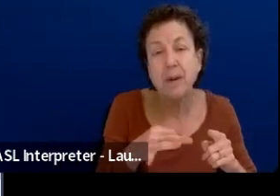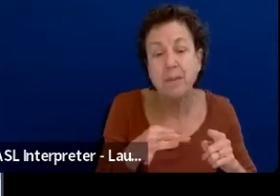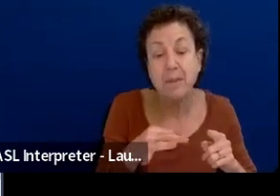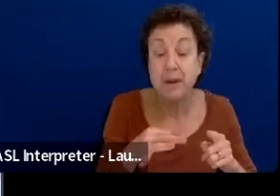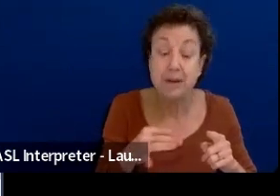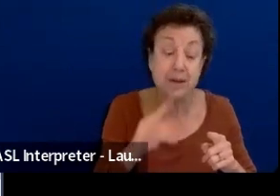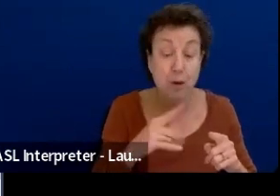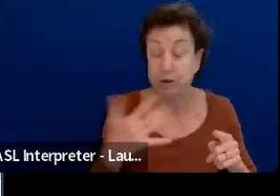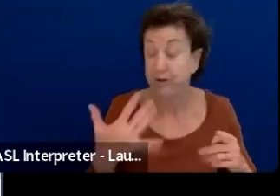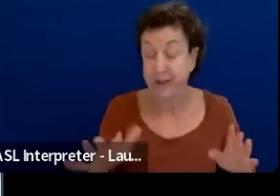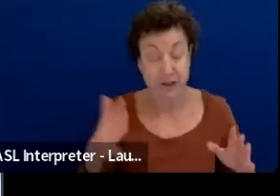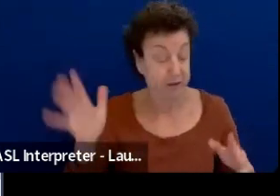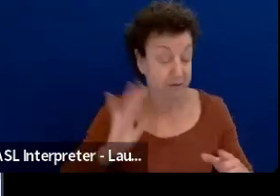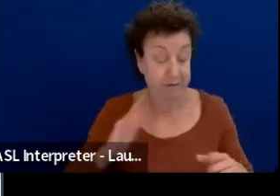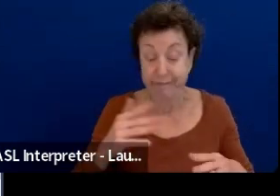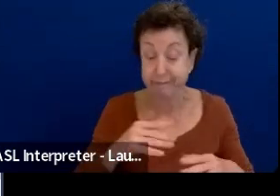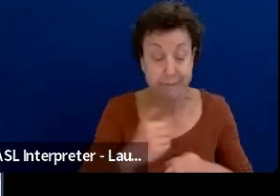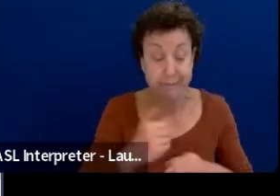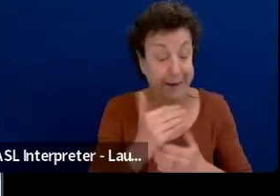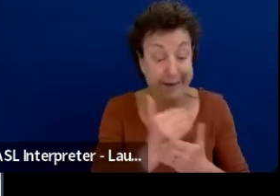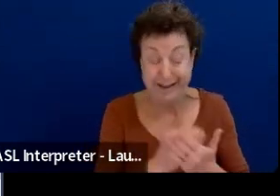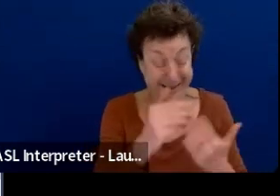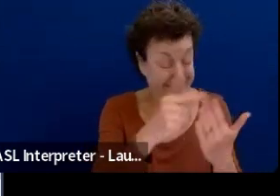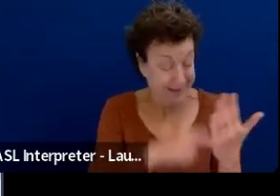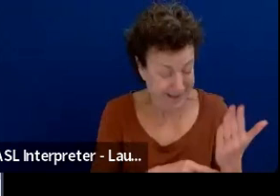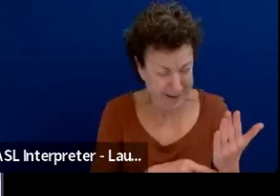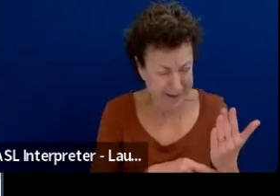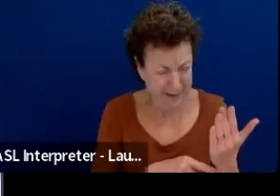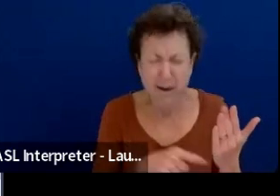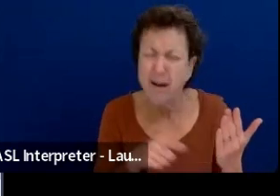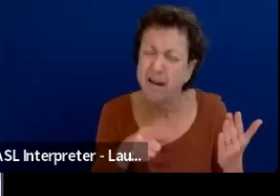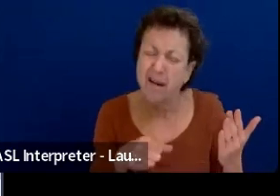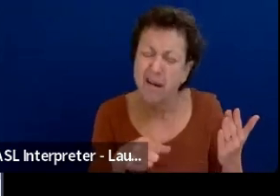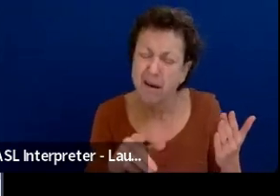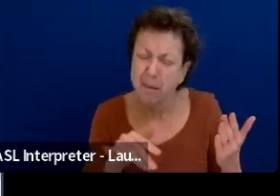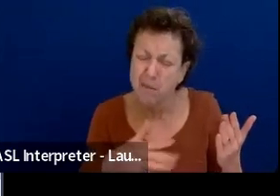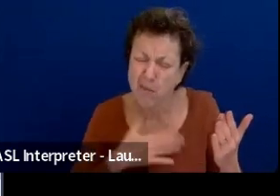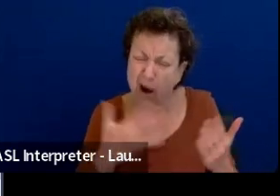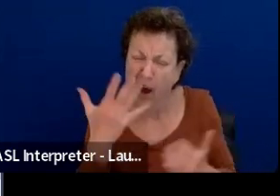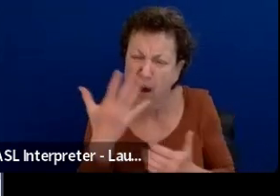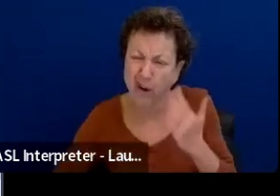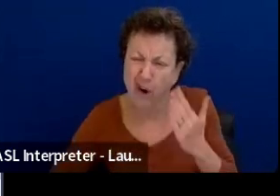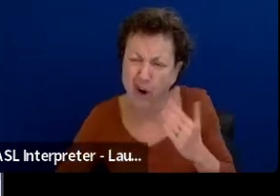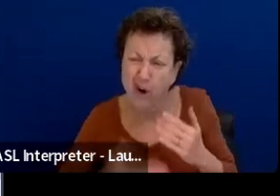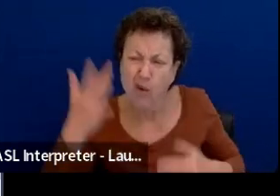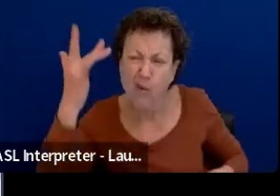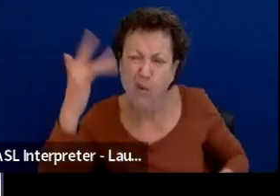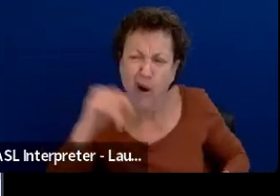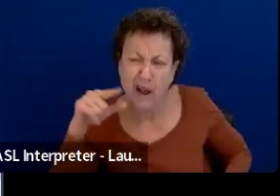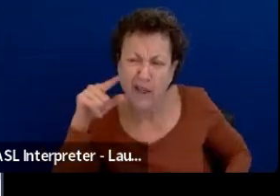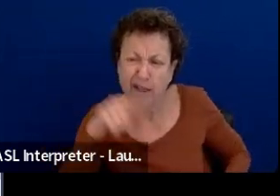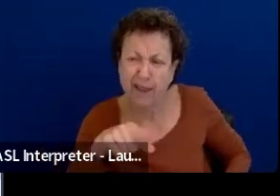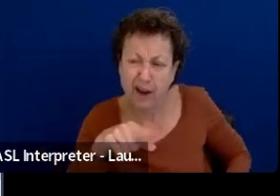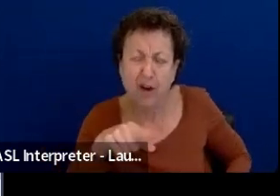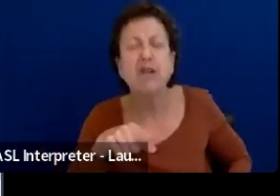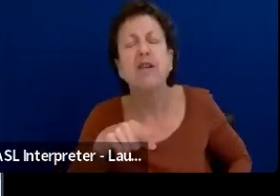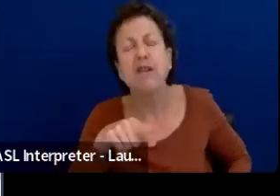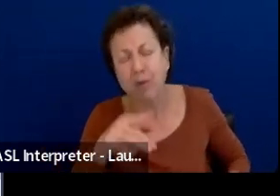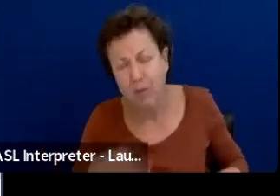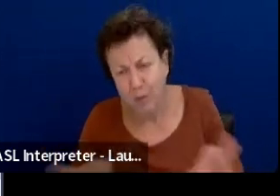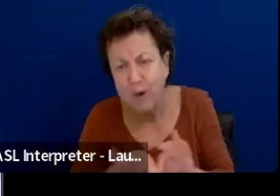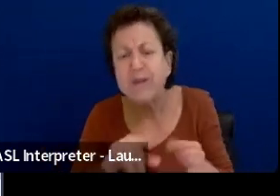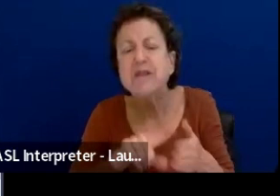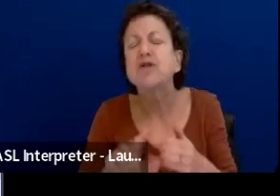earlier list of LSRs and you're wondering, well, gee, what's going on with this? Why doesn't it have a bill number?